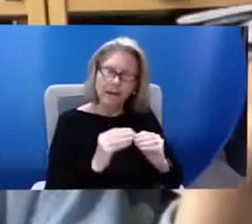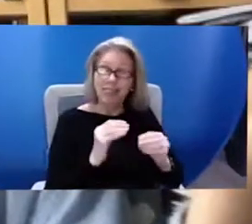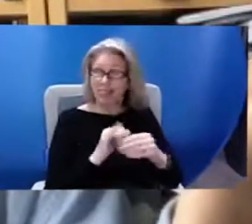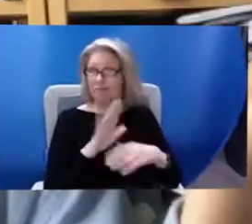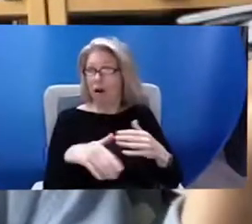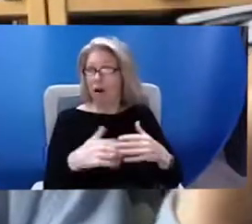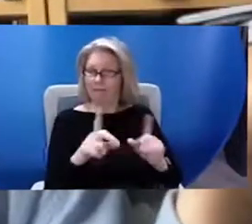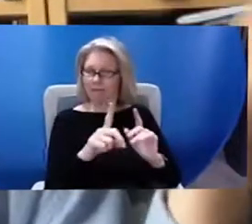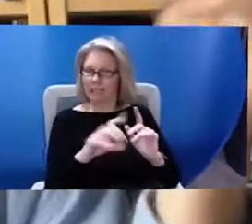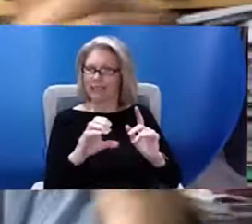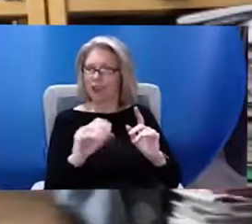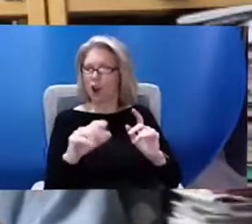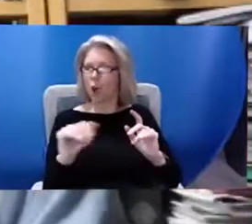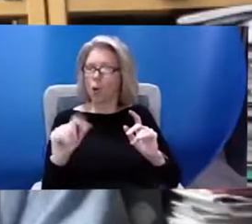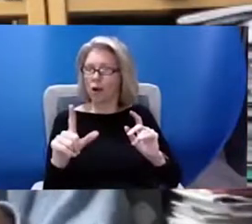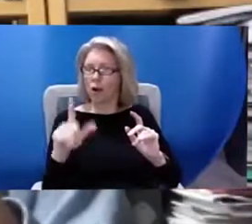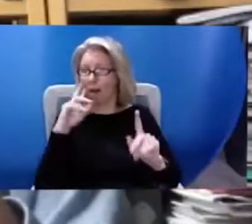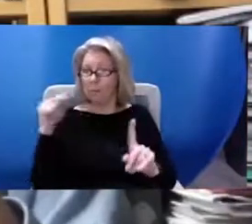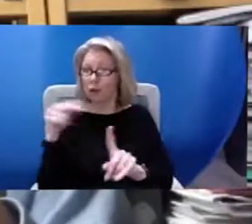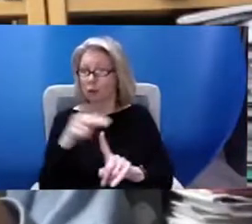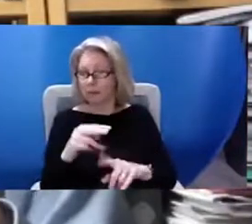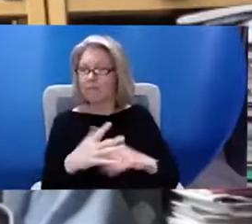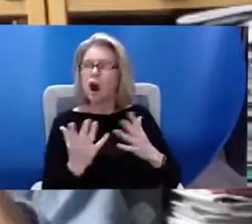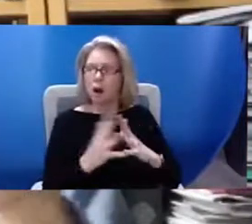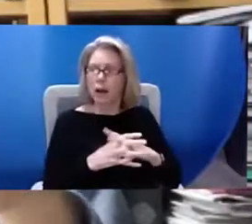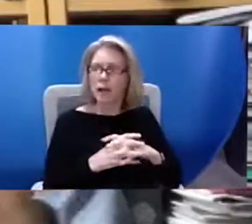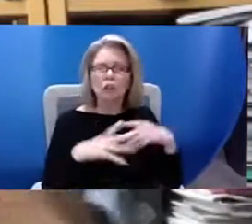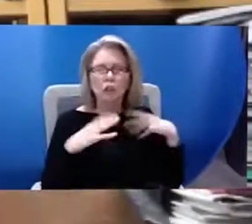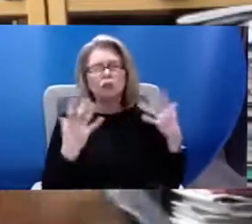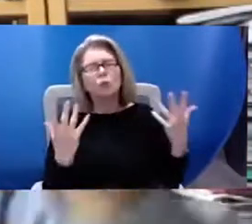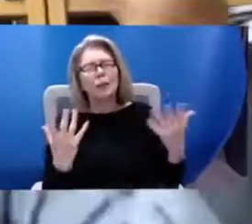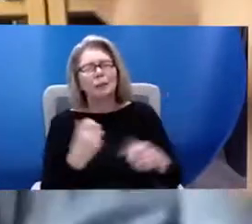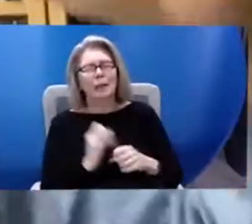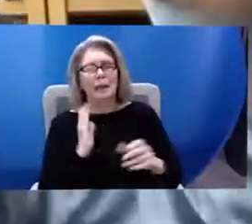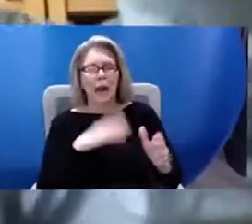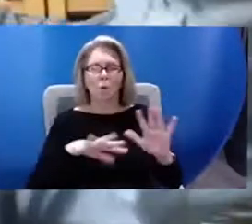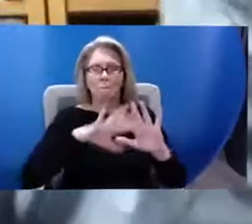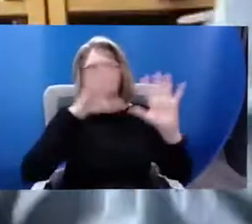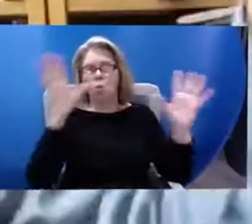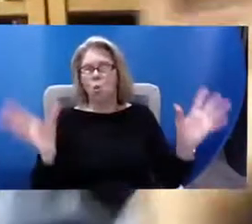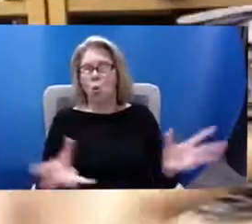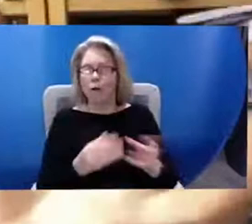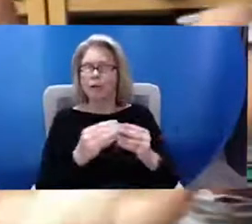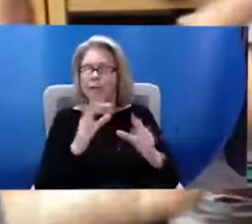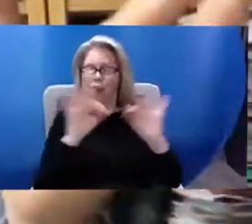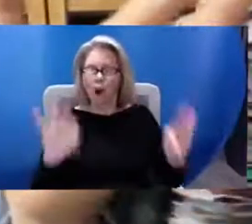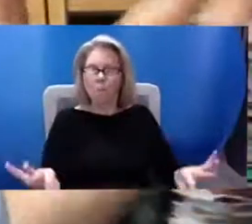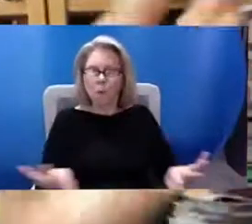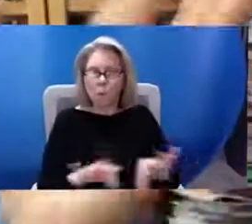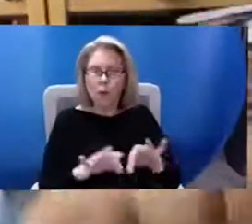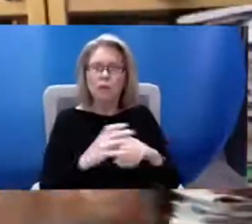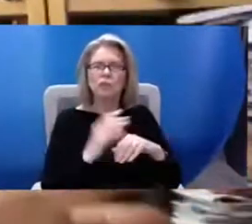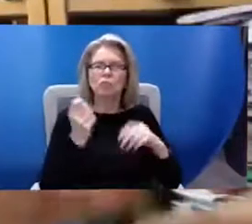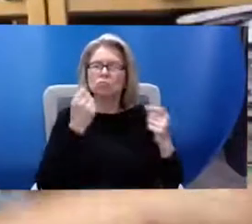the matter of the decolonial, right? And so, okay, I just wanted to make like our broad